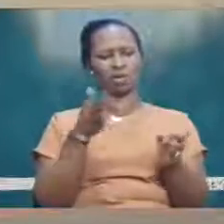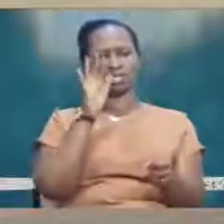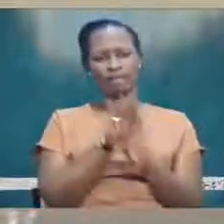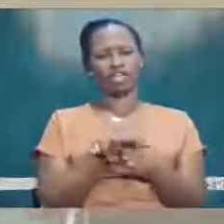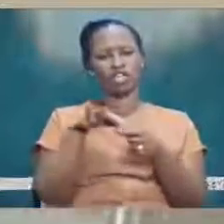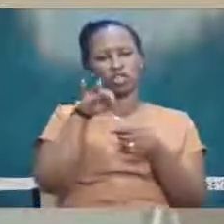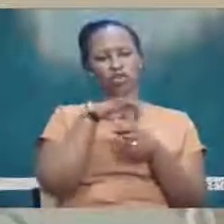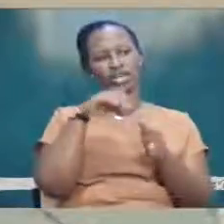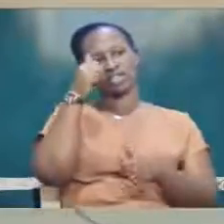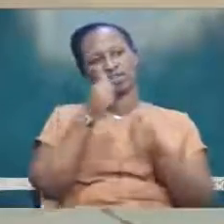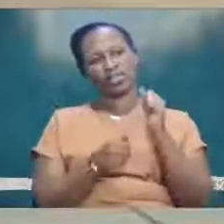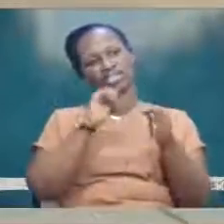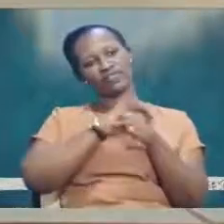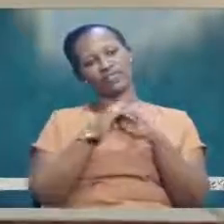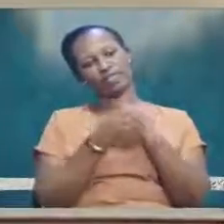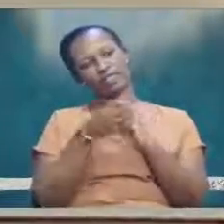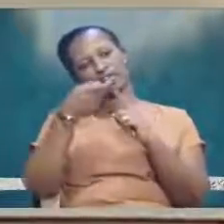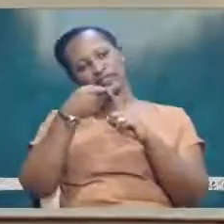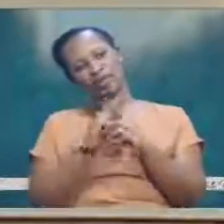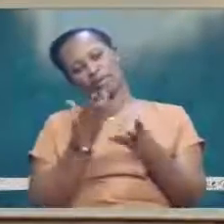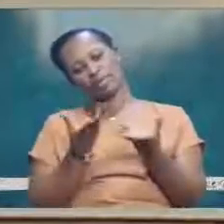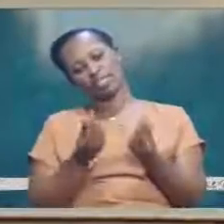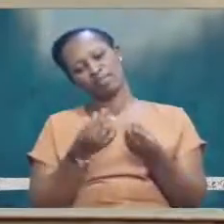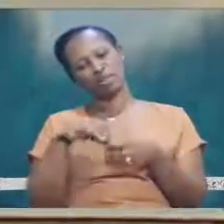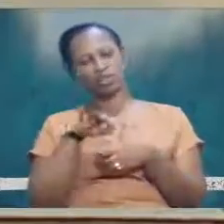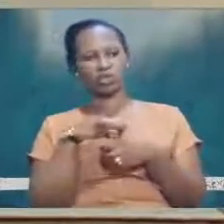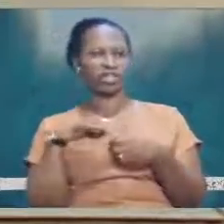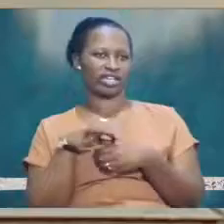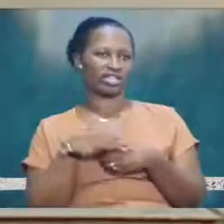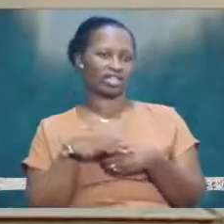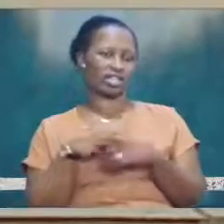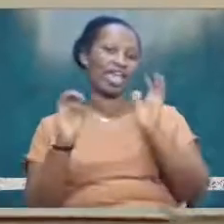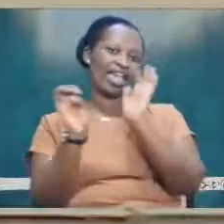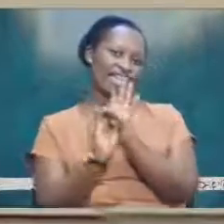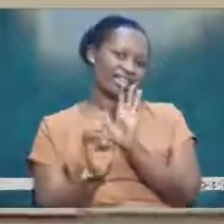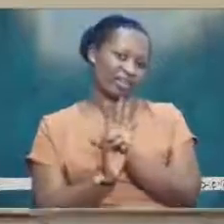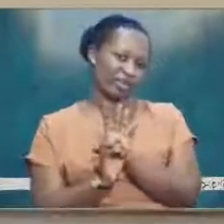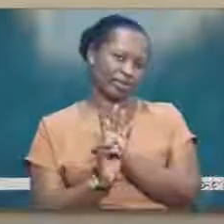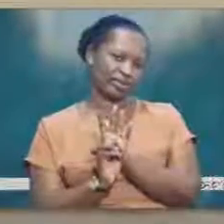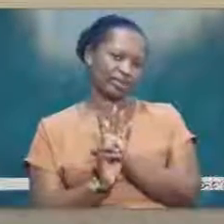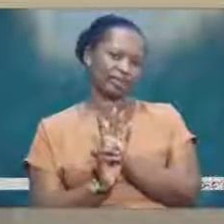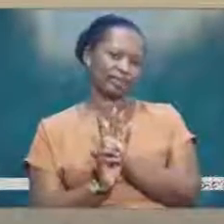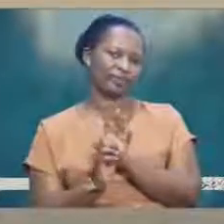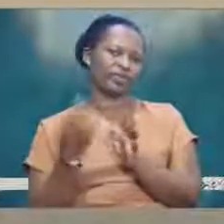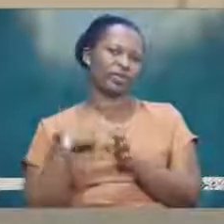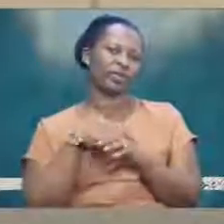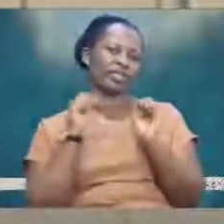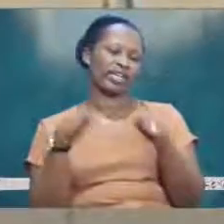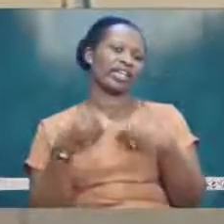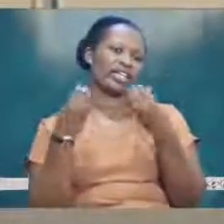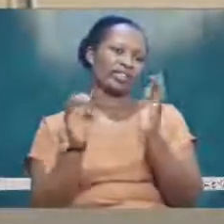sugars which are formed from simple sugars. Examples, we can